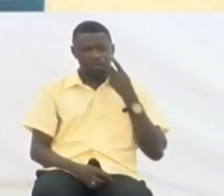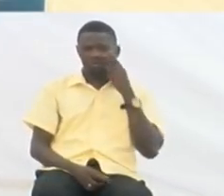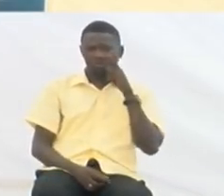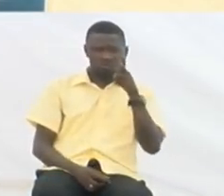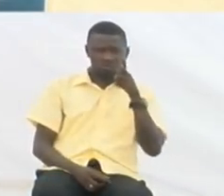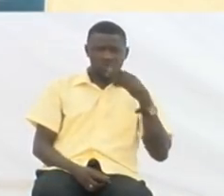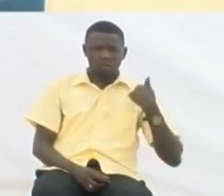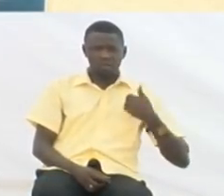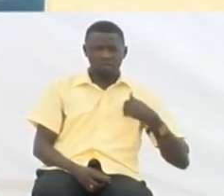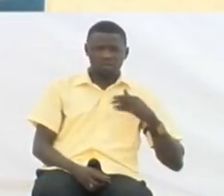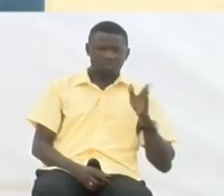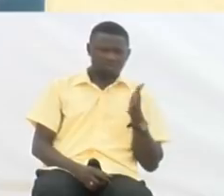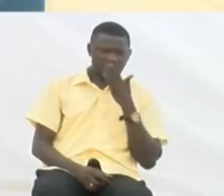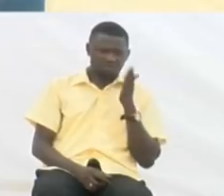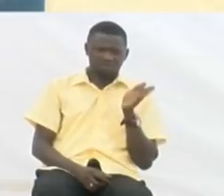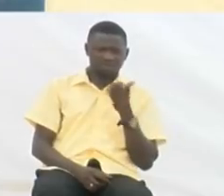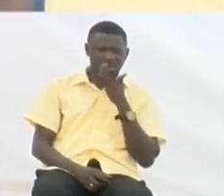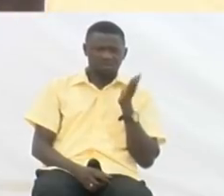passing with drums.